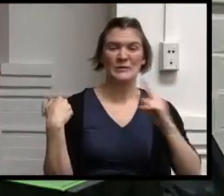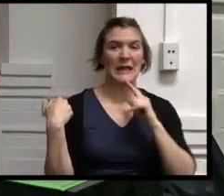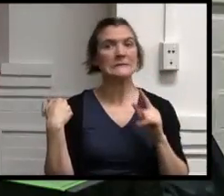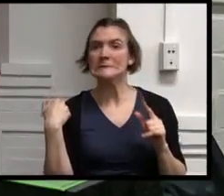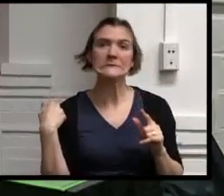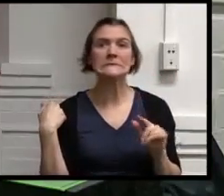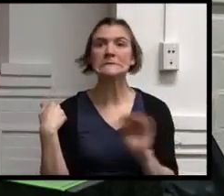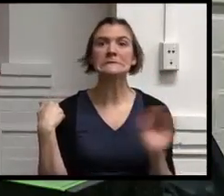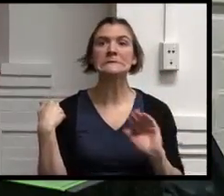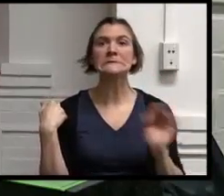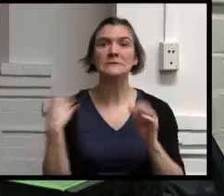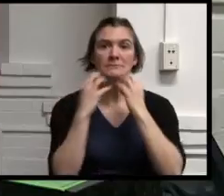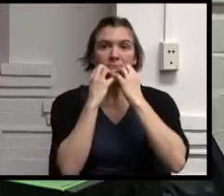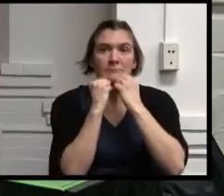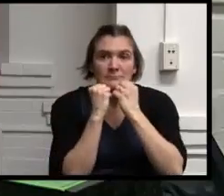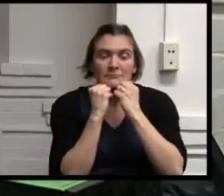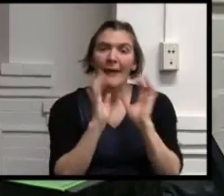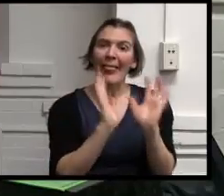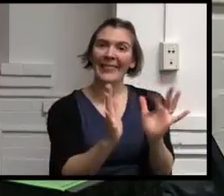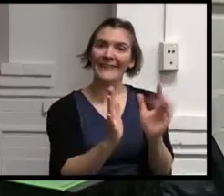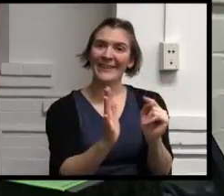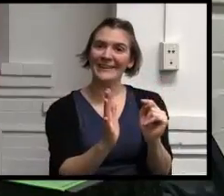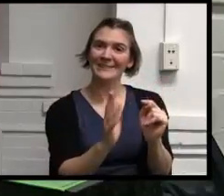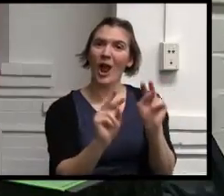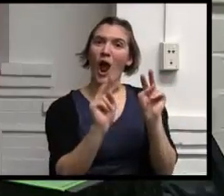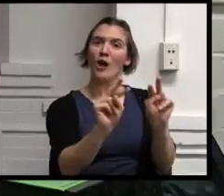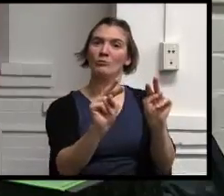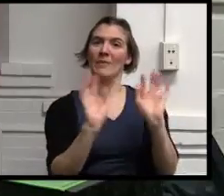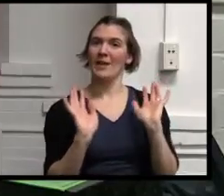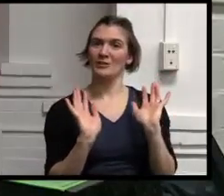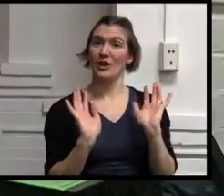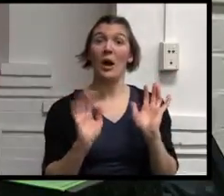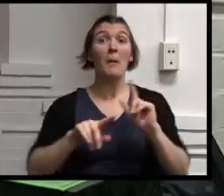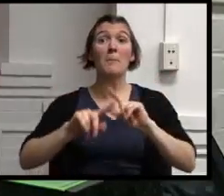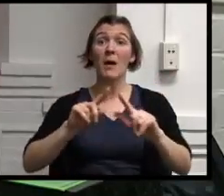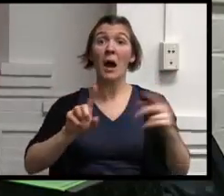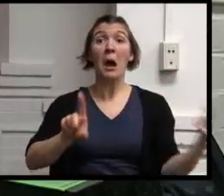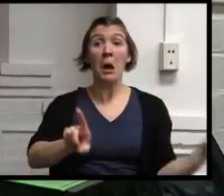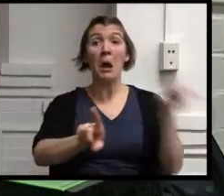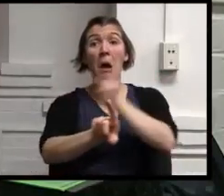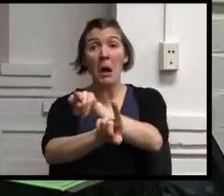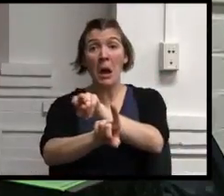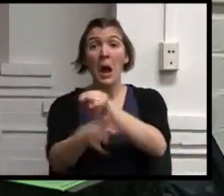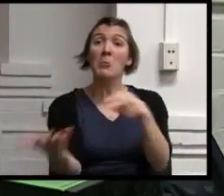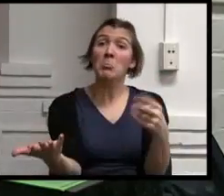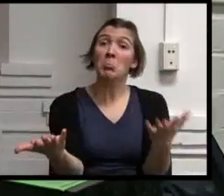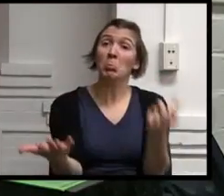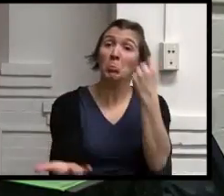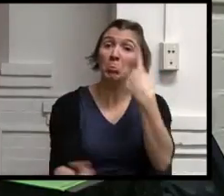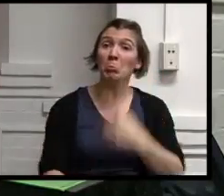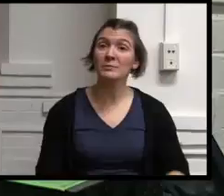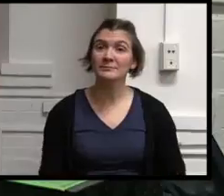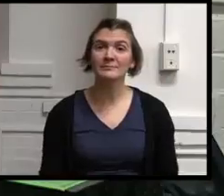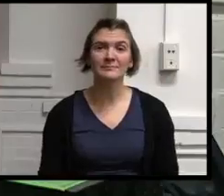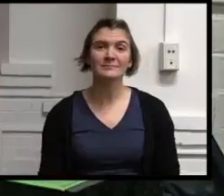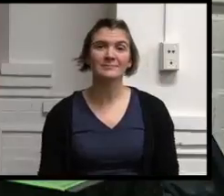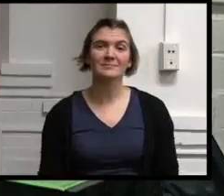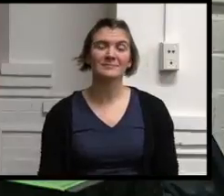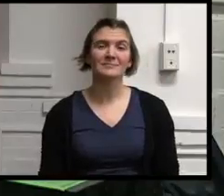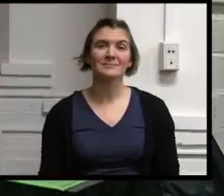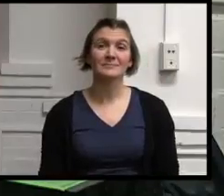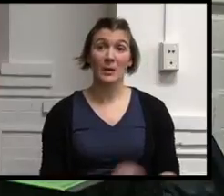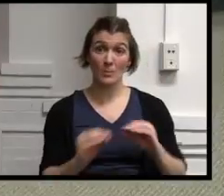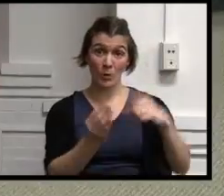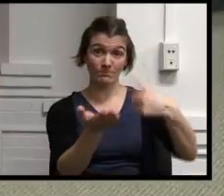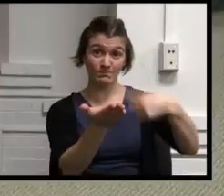and say it's just nice the way it is. But again, I can see where it could go either way. Yeah.